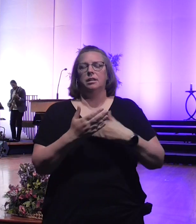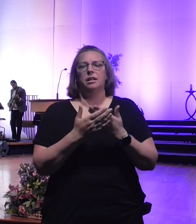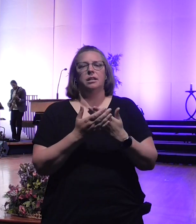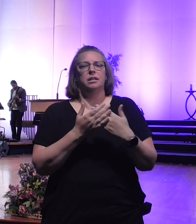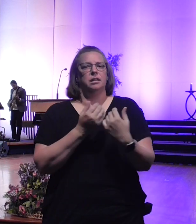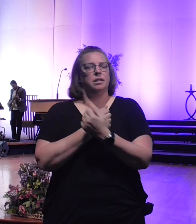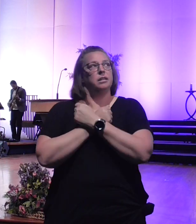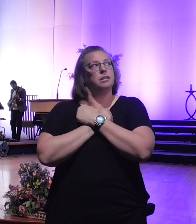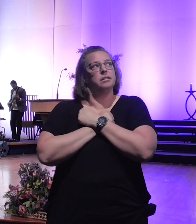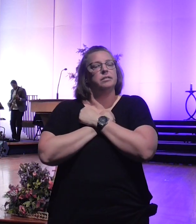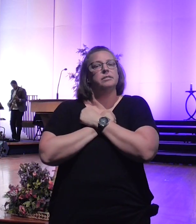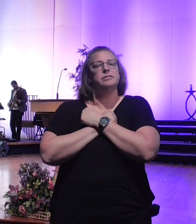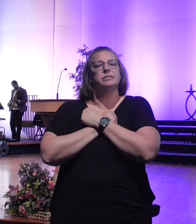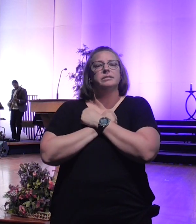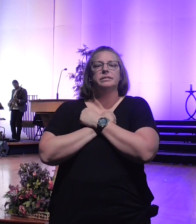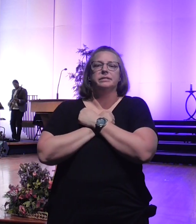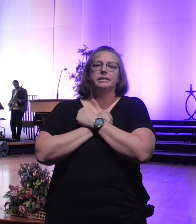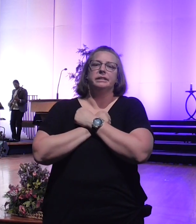all the love,